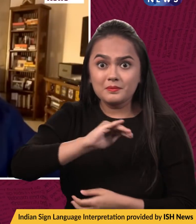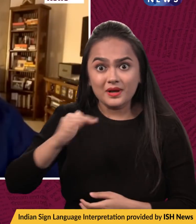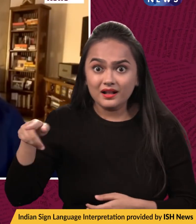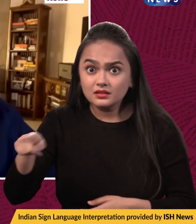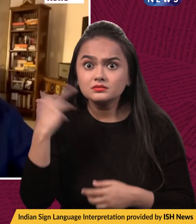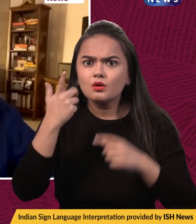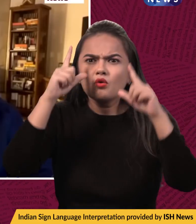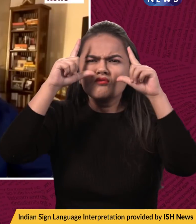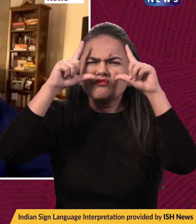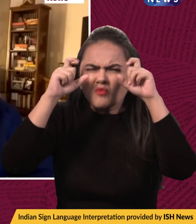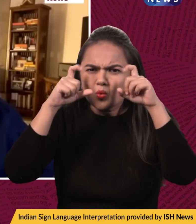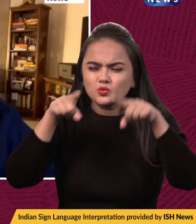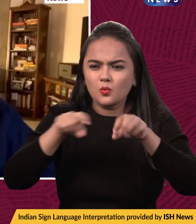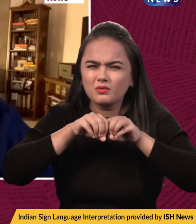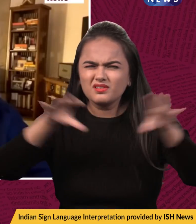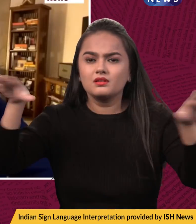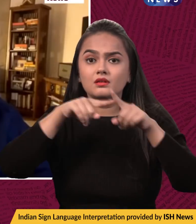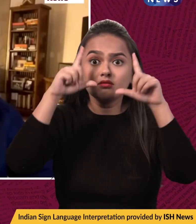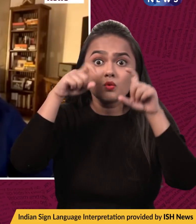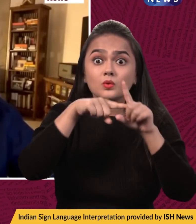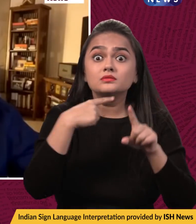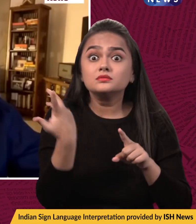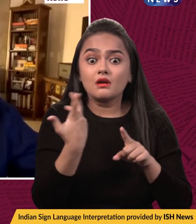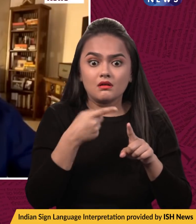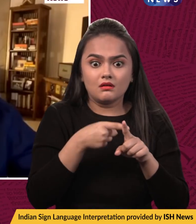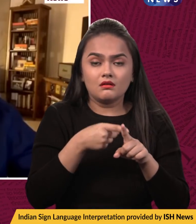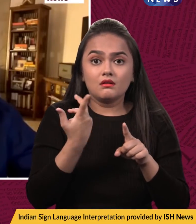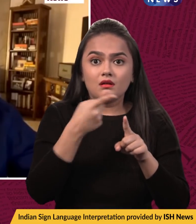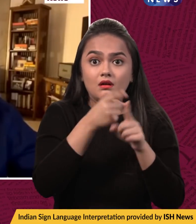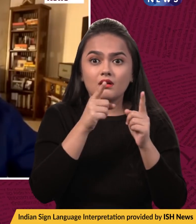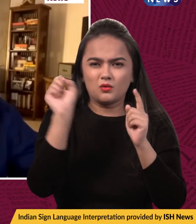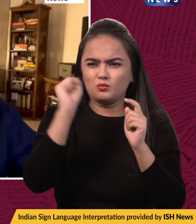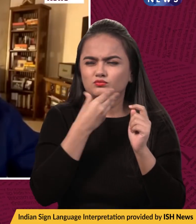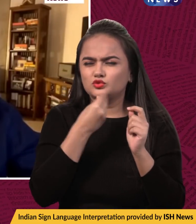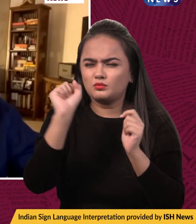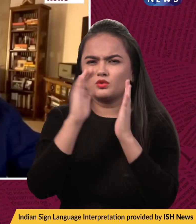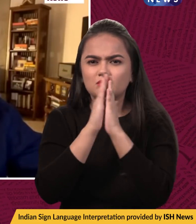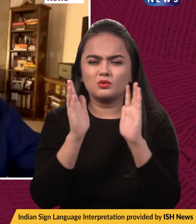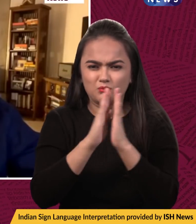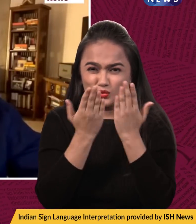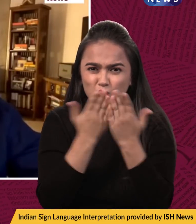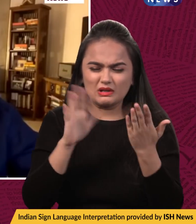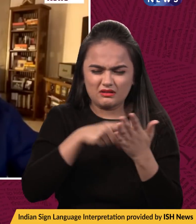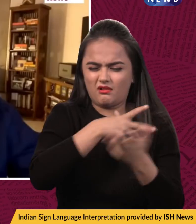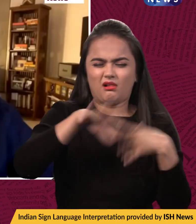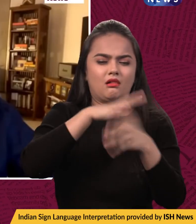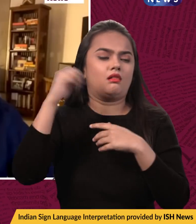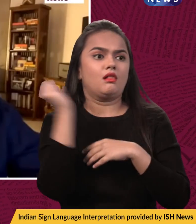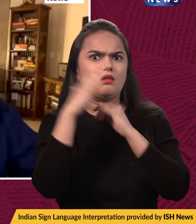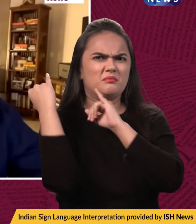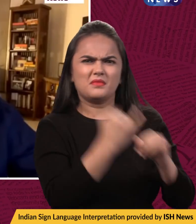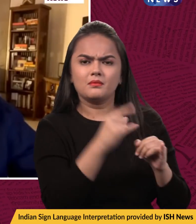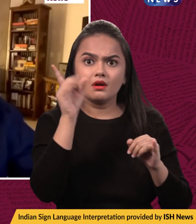Bangladesh after a photo was circulated on social media showing the desecration of a holy book, the Muslim holy book, in one of the Durga